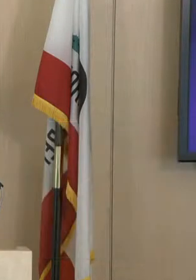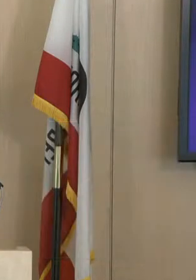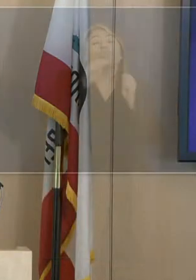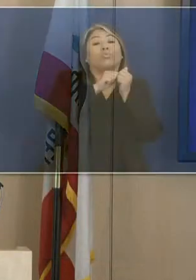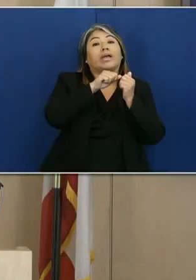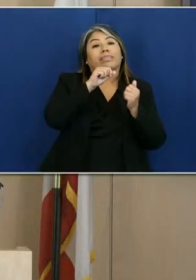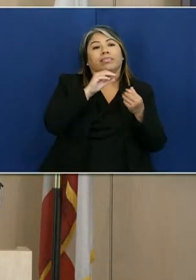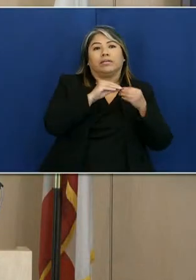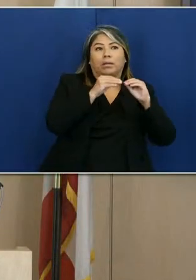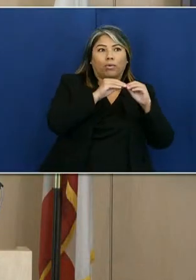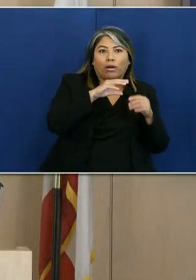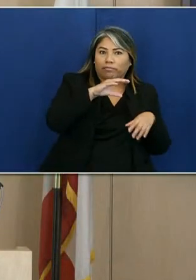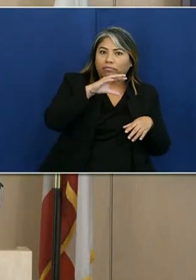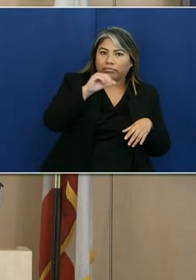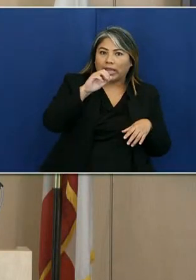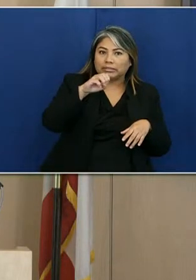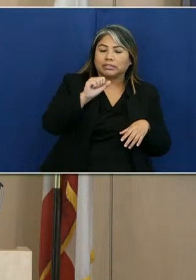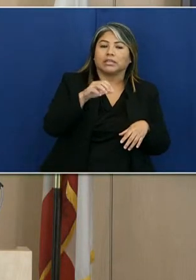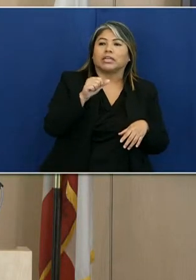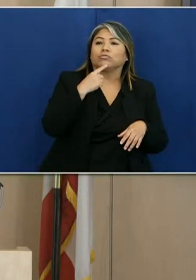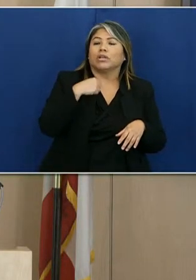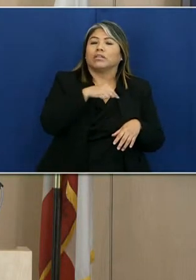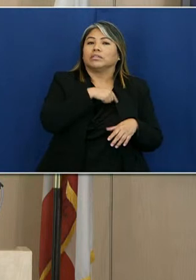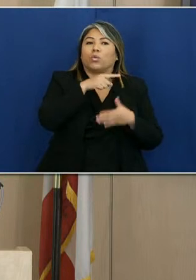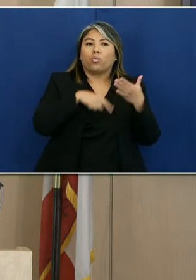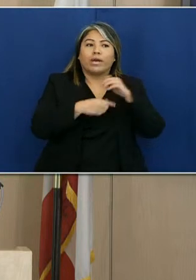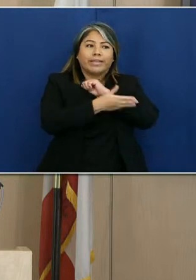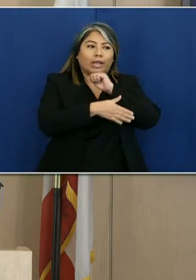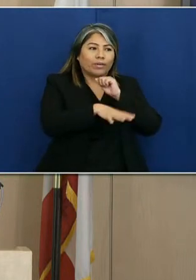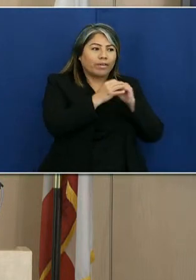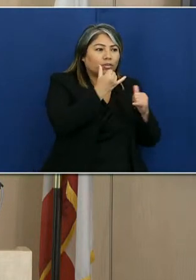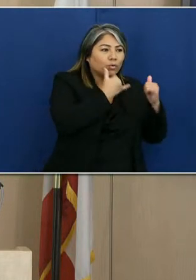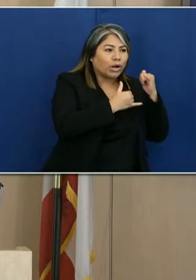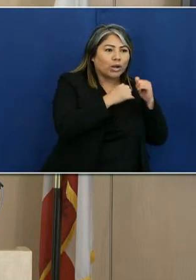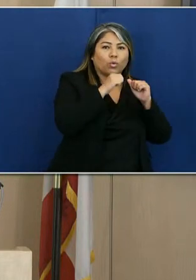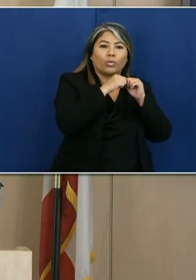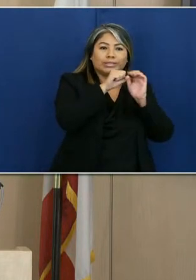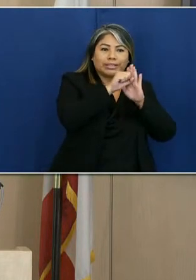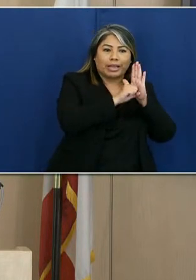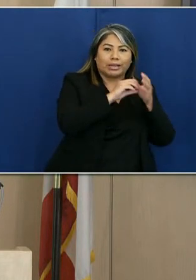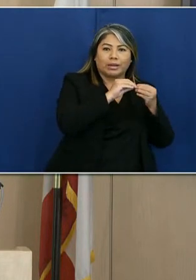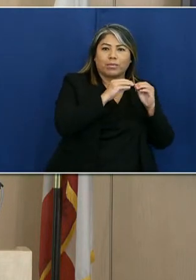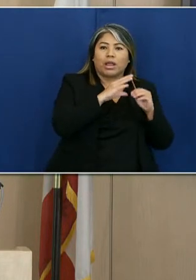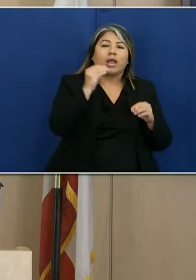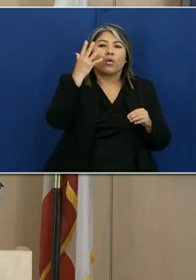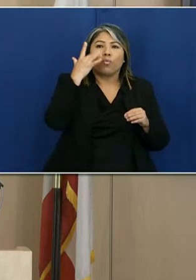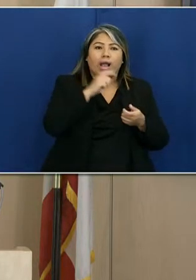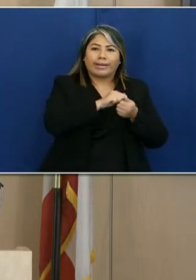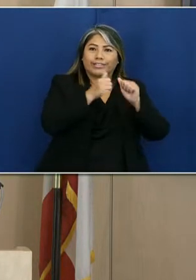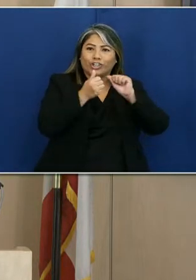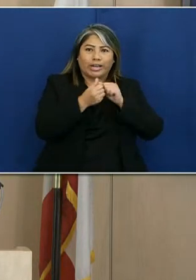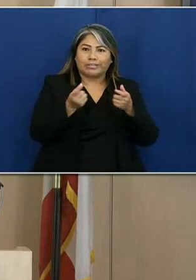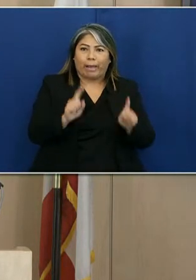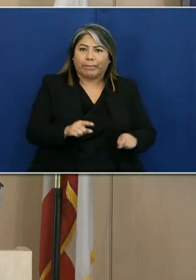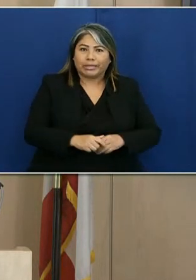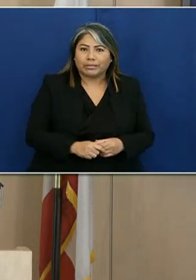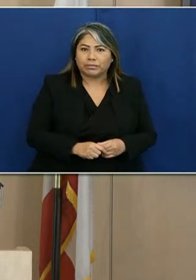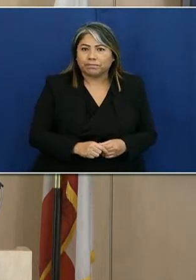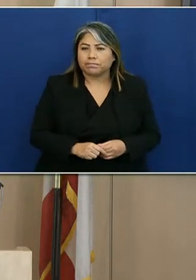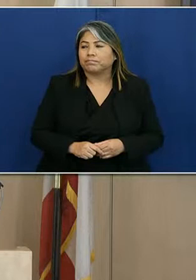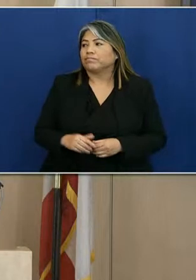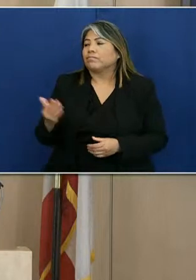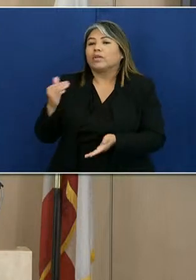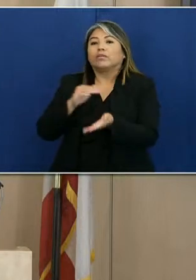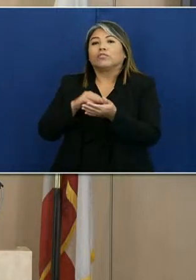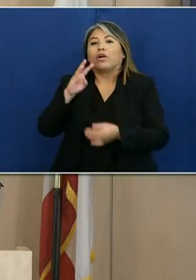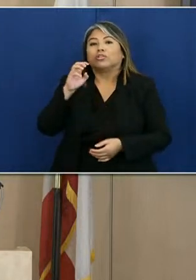cases. Could you tell us what the county found incorrect in the state's numbers and why the change happened? Okay, Dr. Wooten's going to respond.